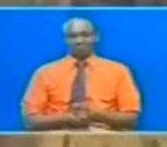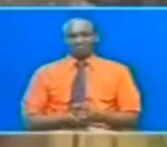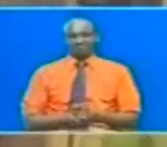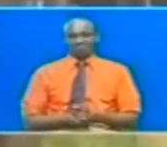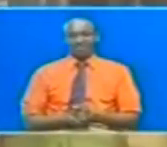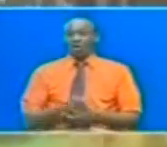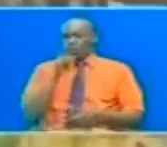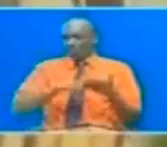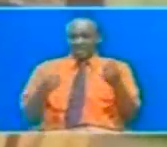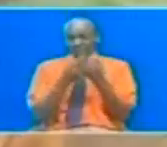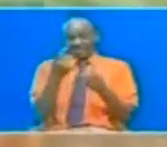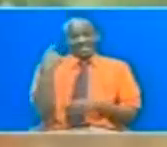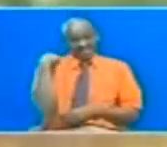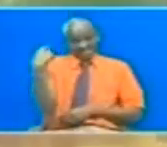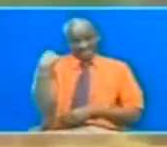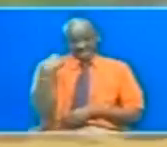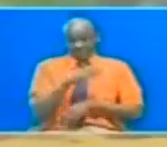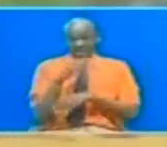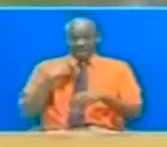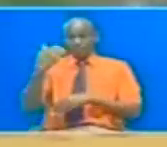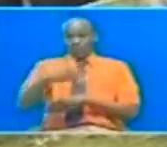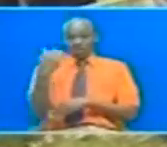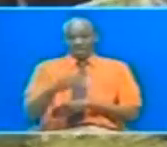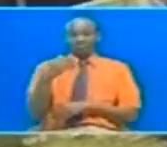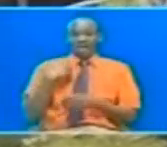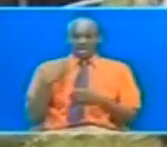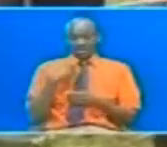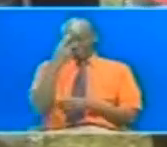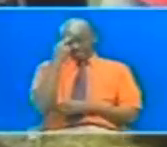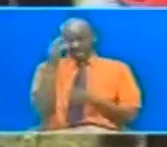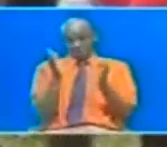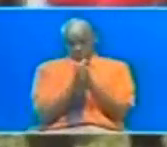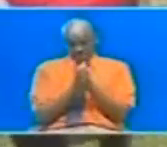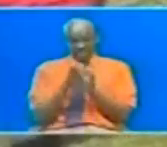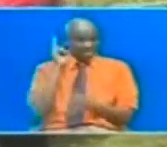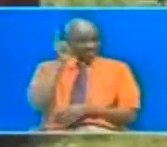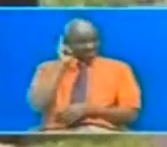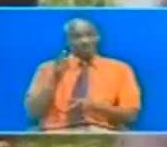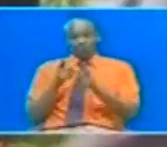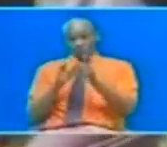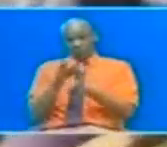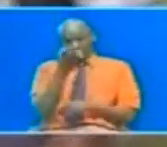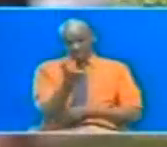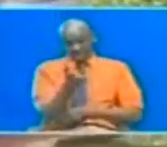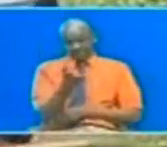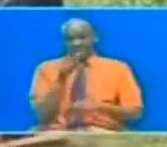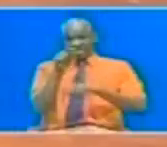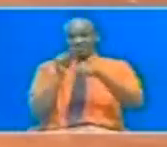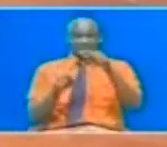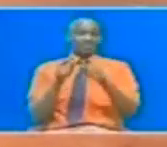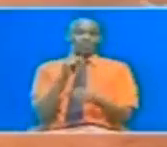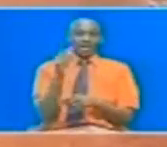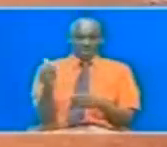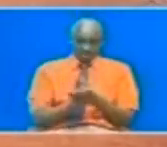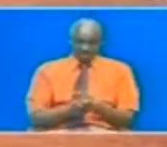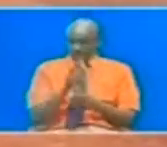The incident occurred yesterday evening at the border of Kiango and Shangoi when the two warring sides orchestrated revenge attacks. The